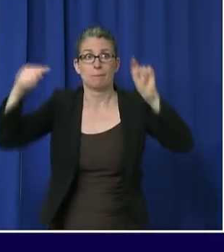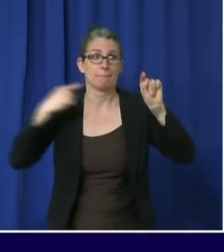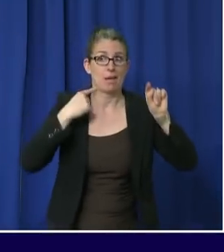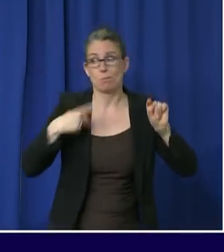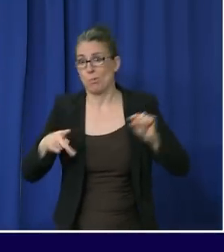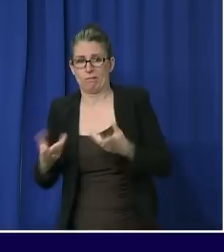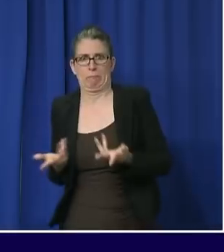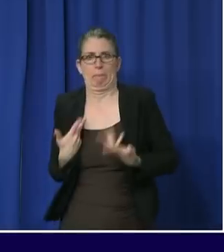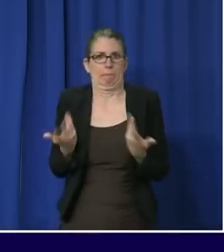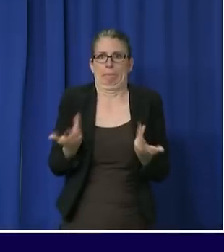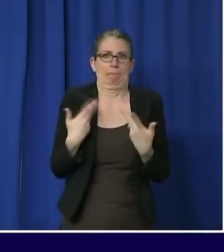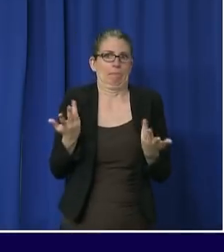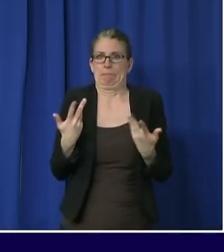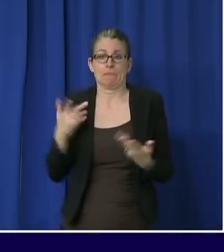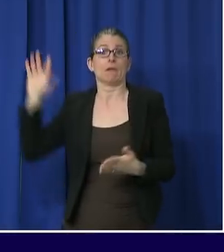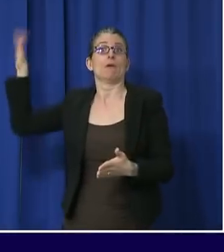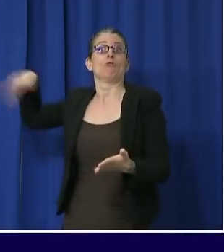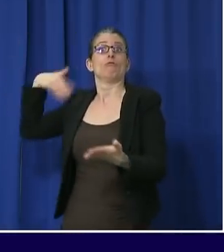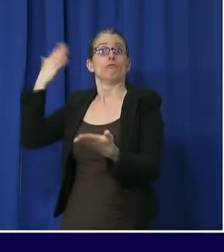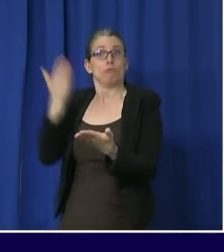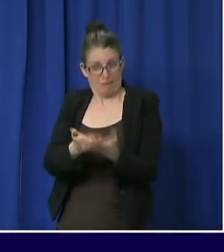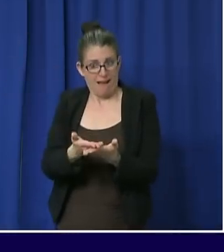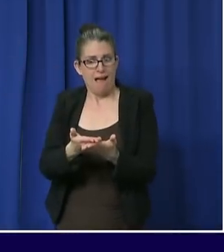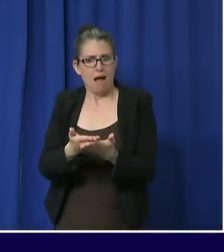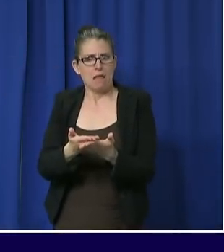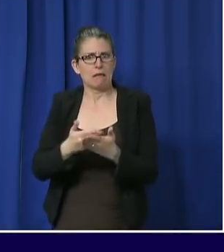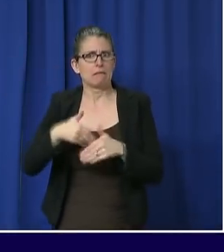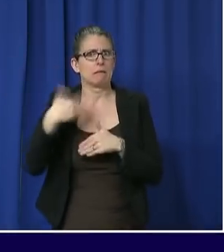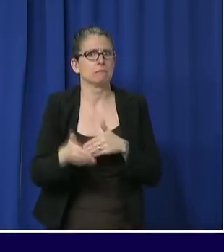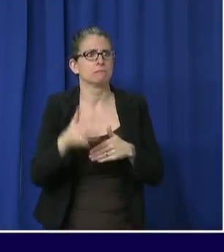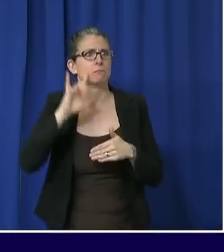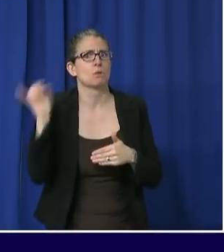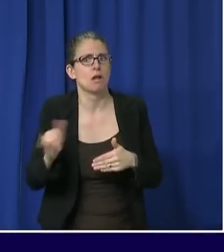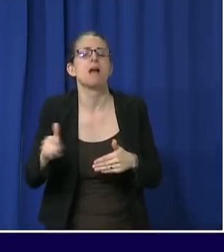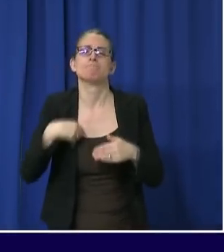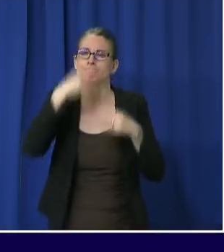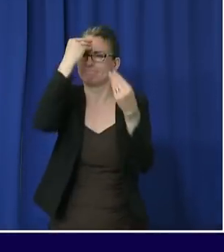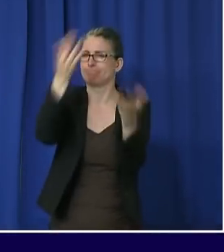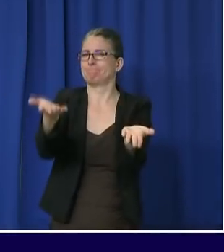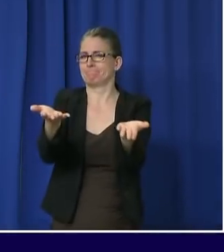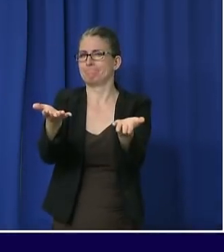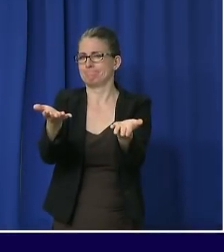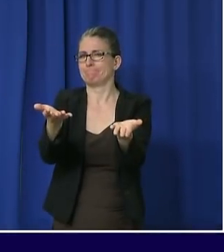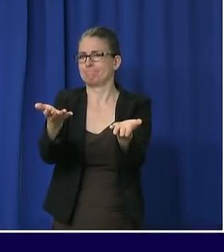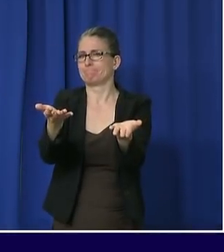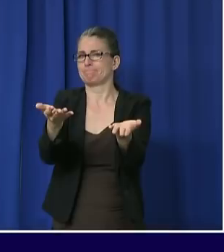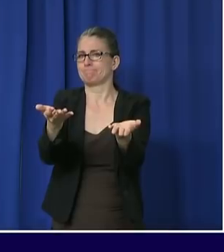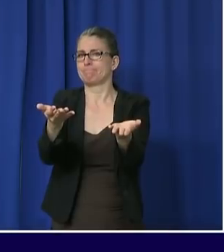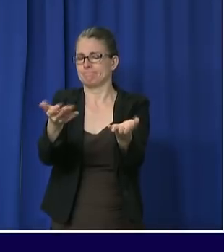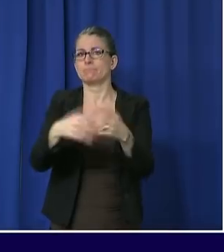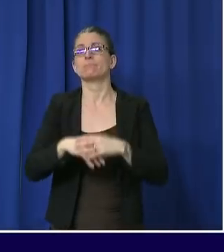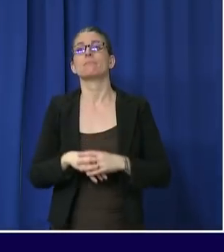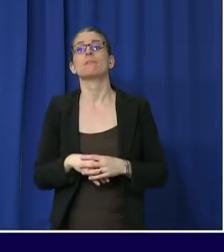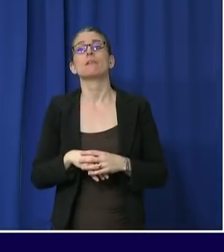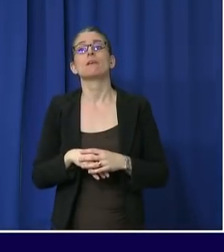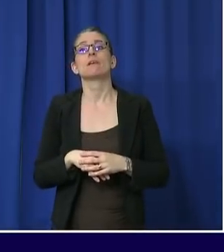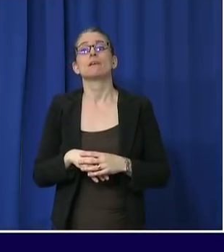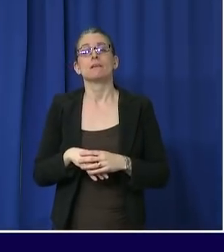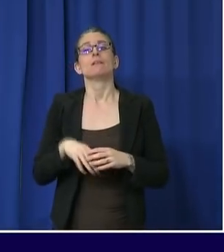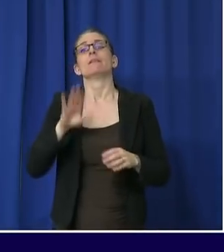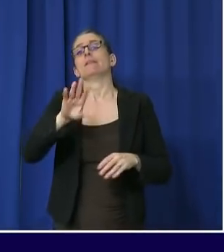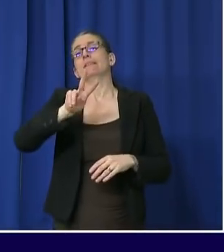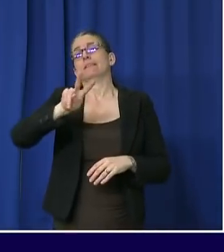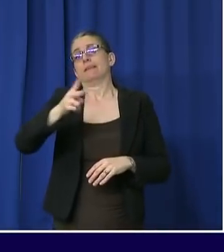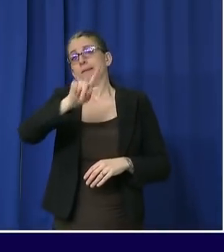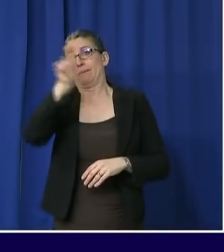been delivered, we'll make sure to update everybody. But Kate, your bigger question is around the distribution of